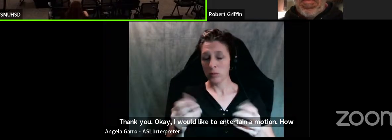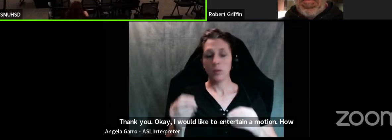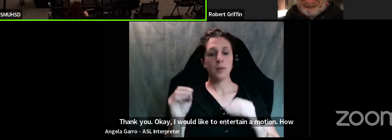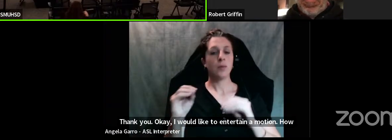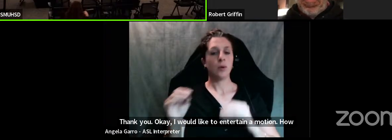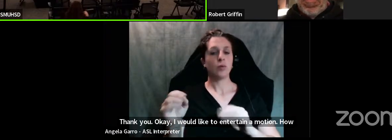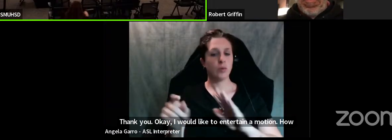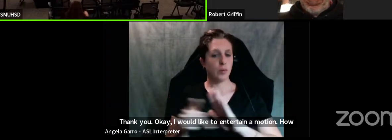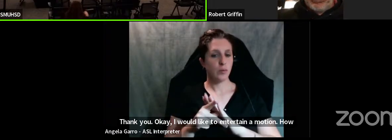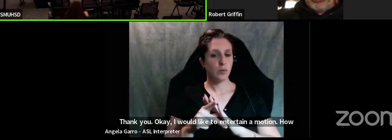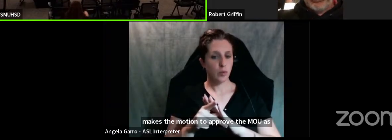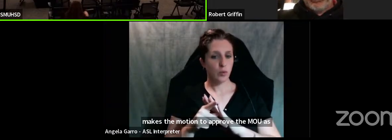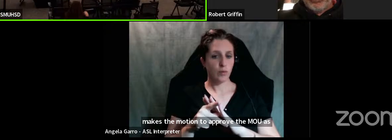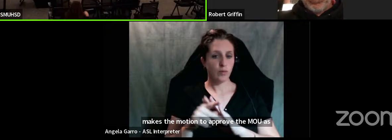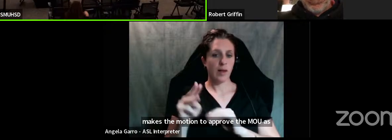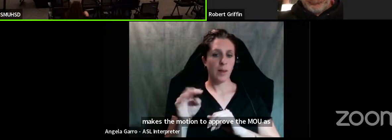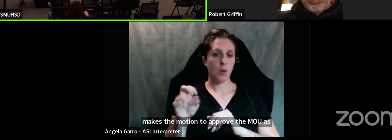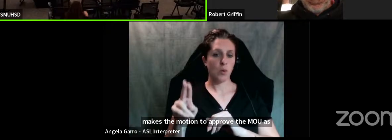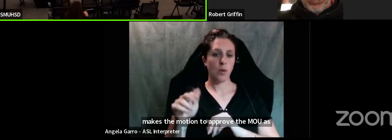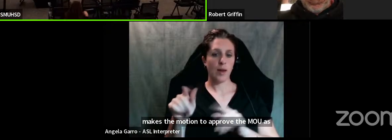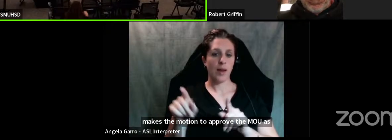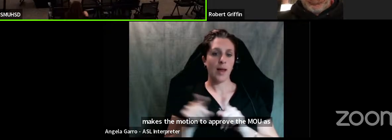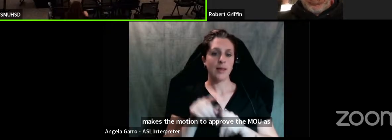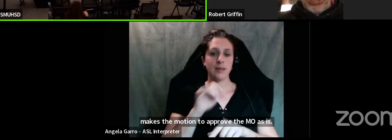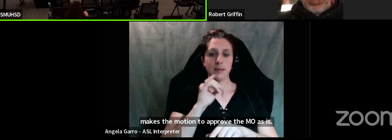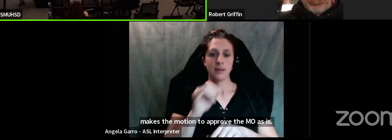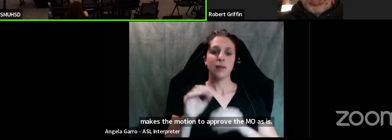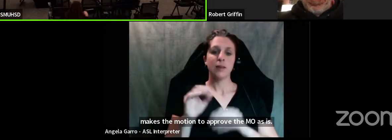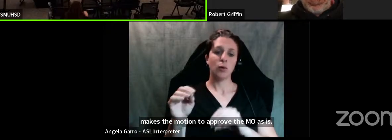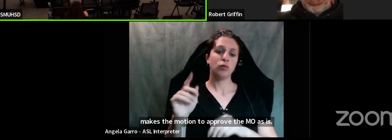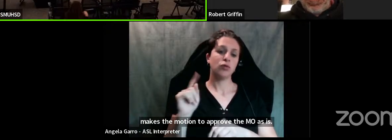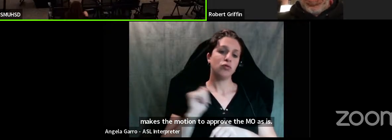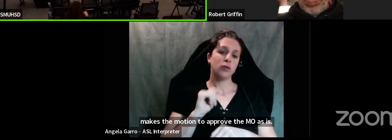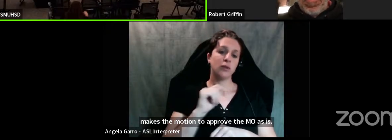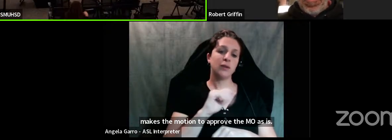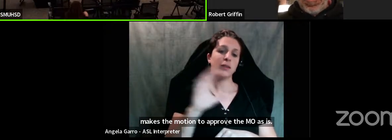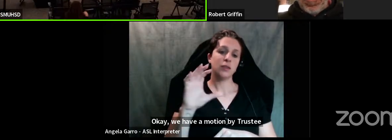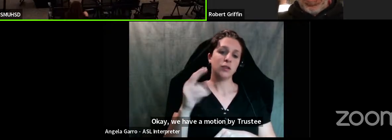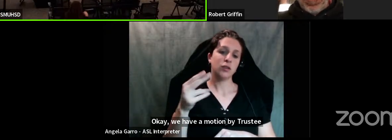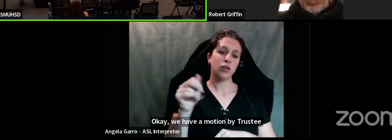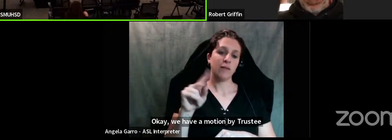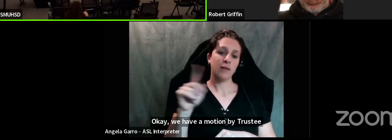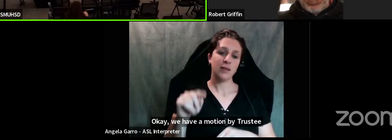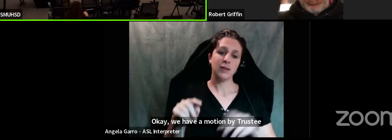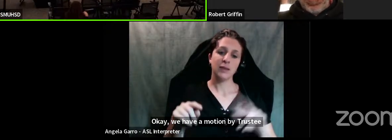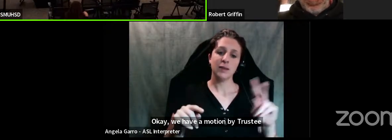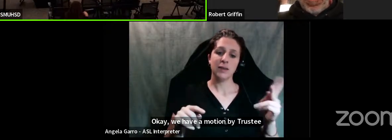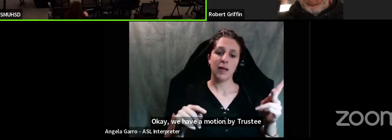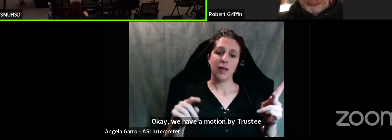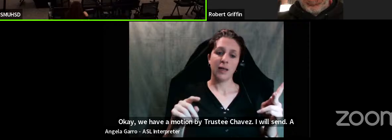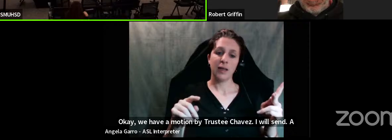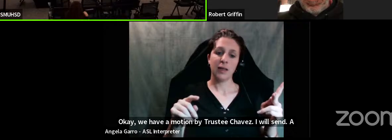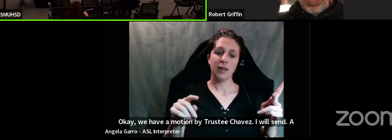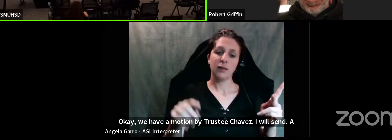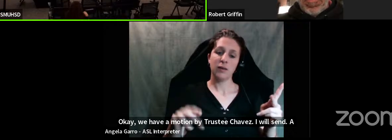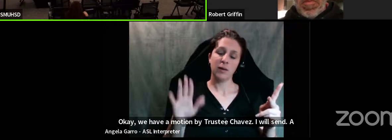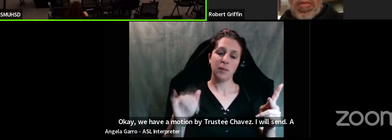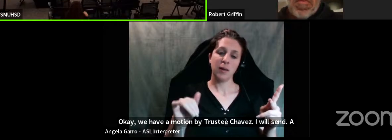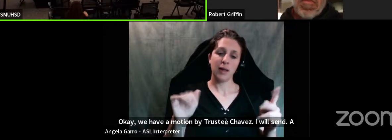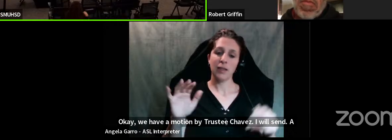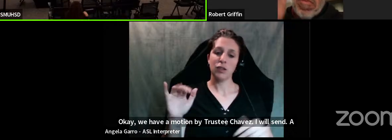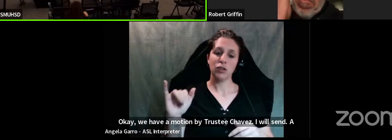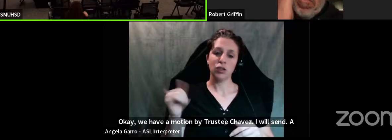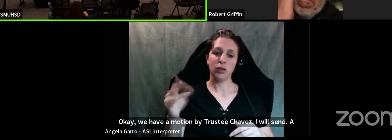the MOU as is. Okay. We have a motion by Trustee Chavez. I will second. A second by Trustee